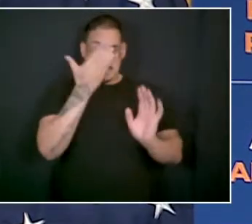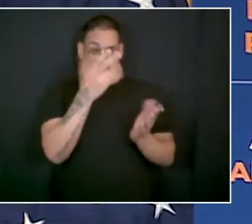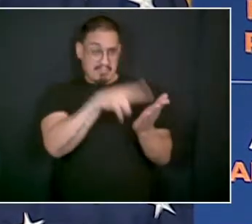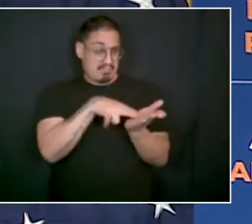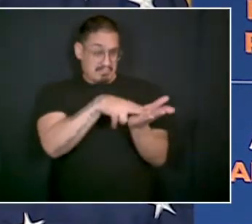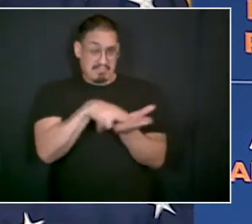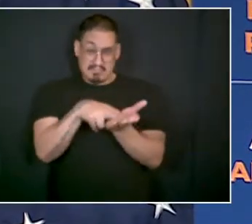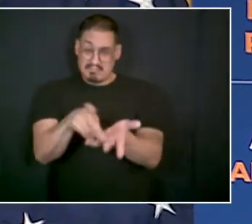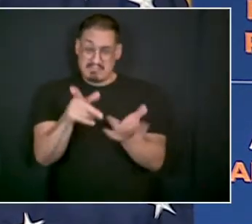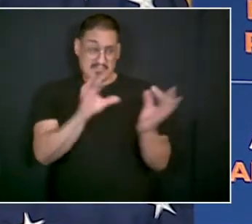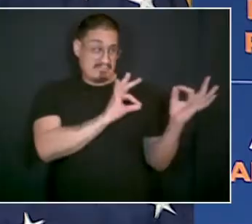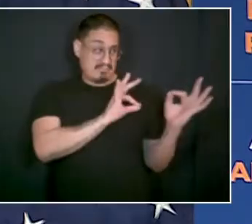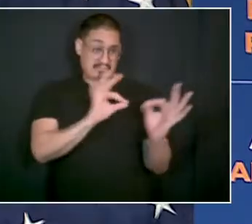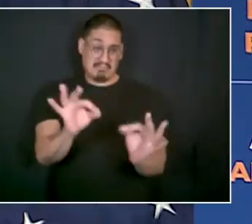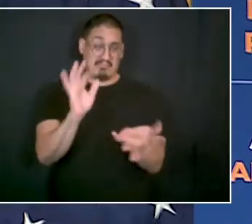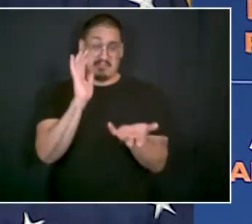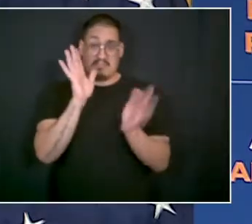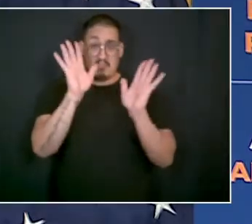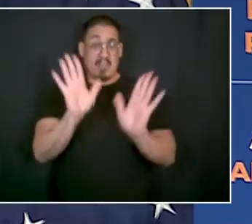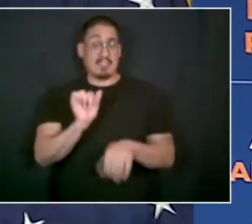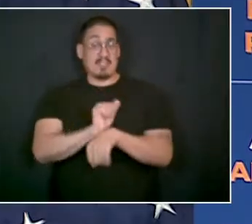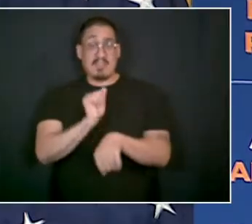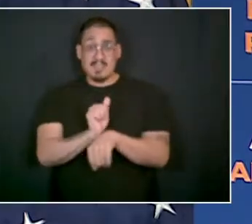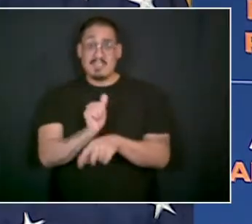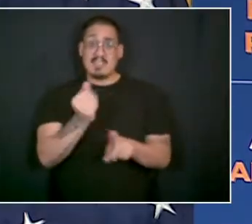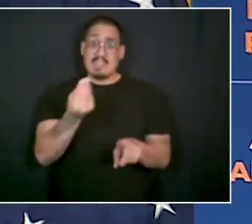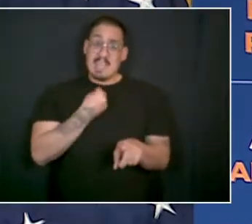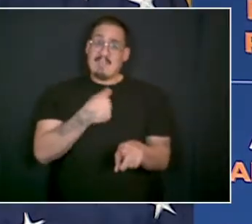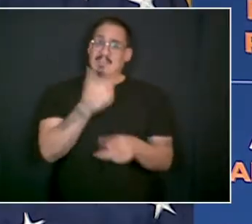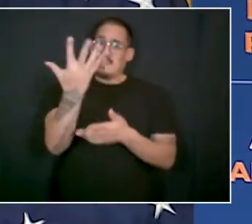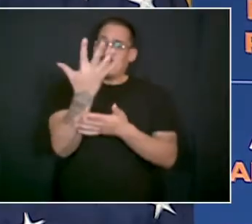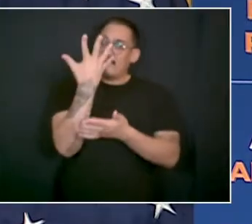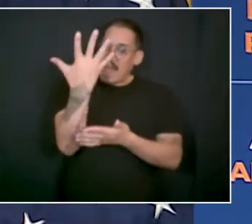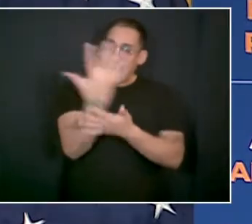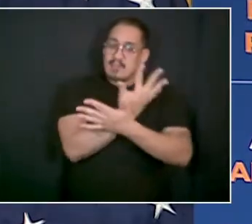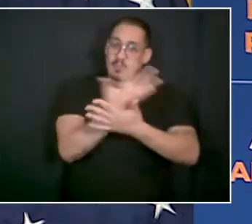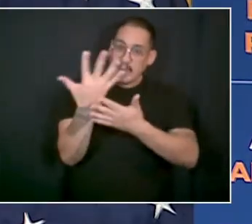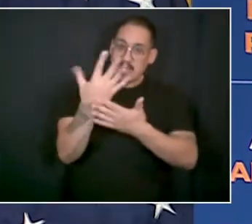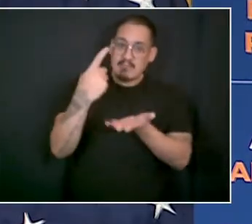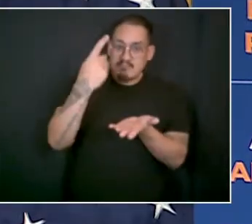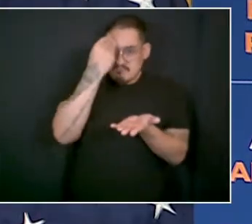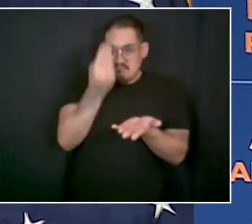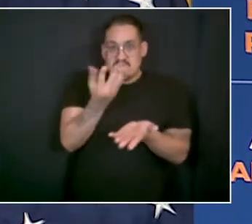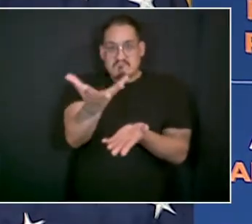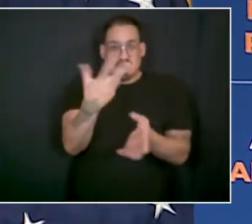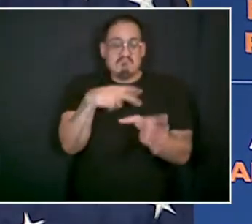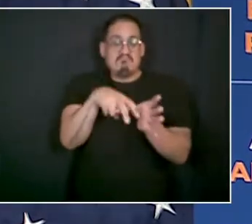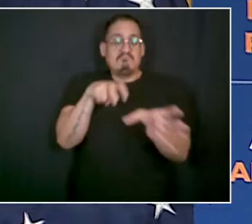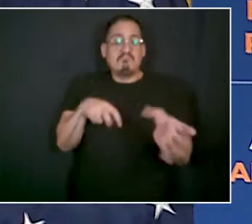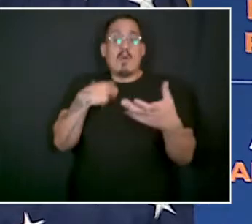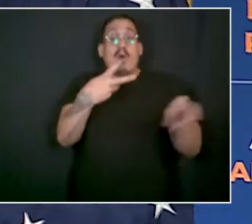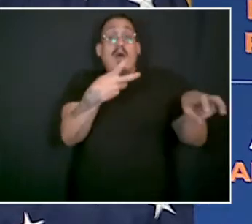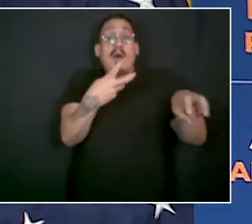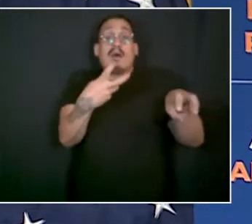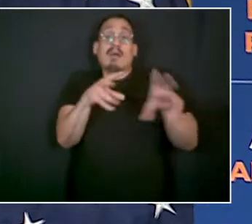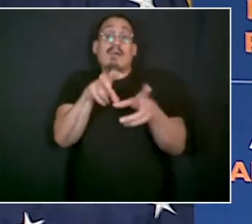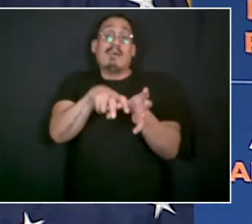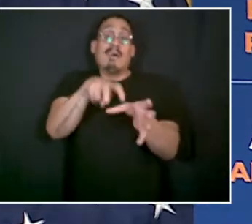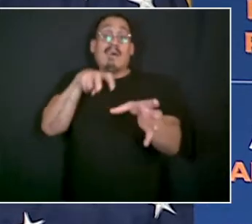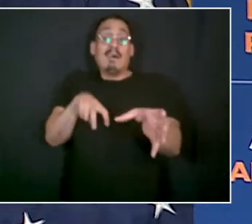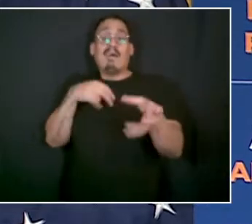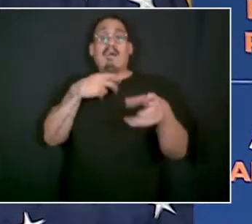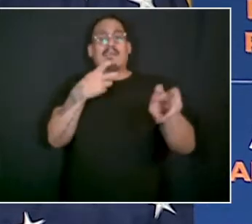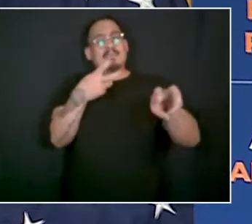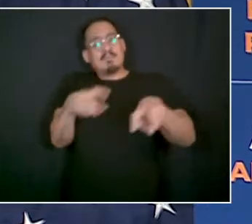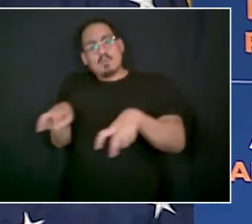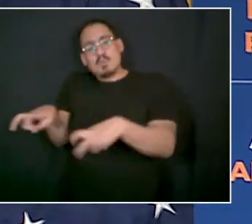great job. She gave us a 5-week notice. She said, I want a smooth transition. I want to do something else. Being